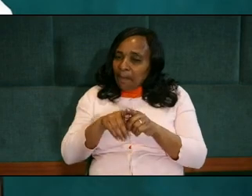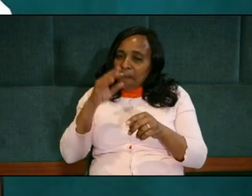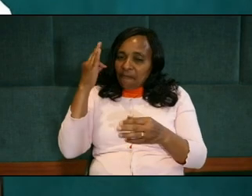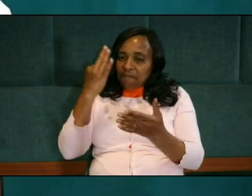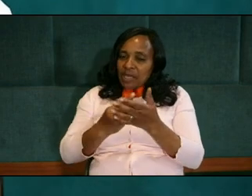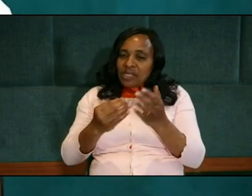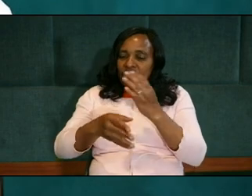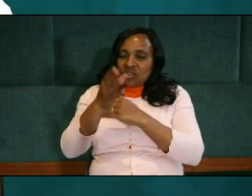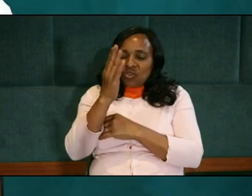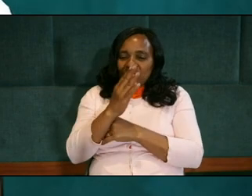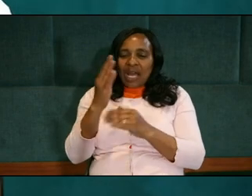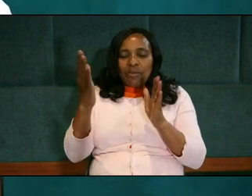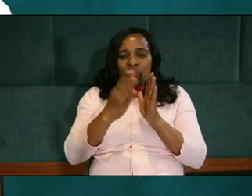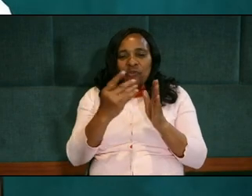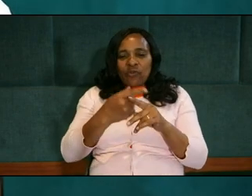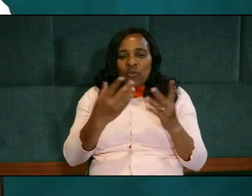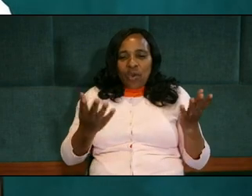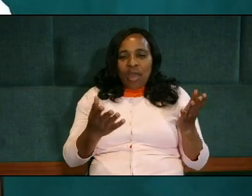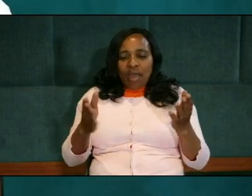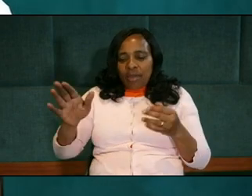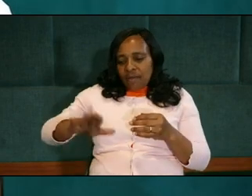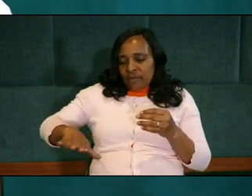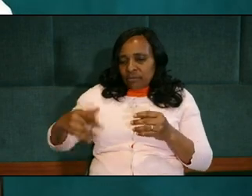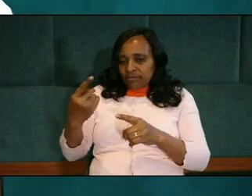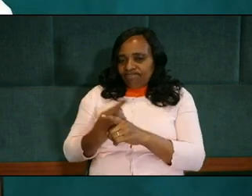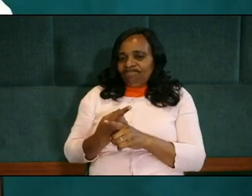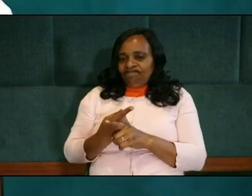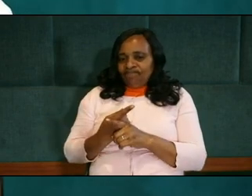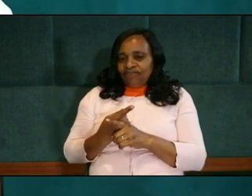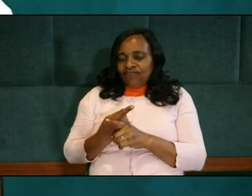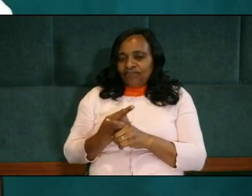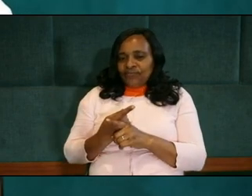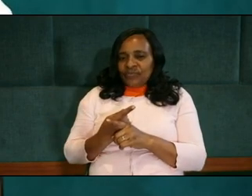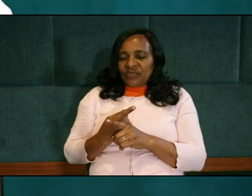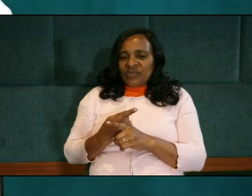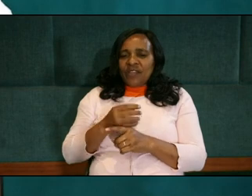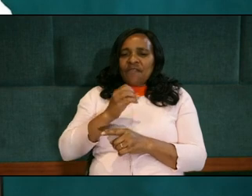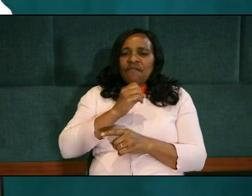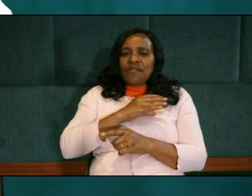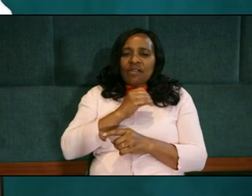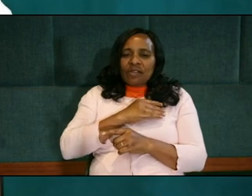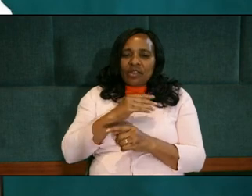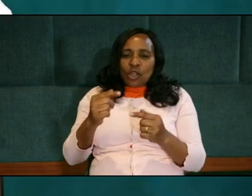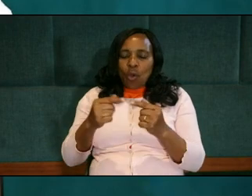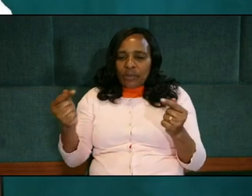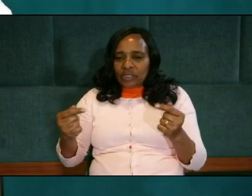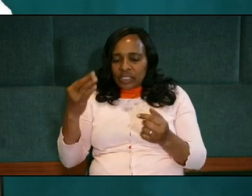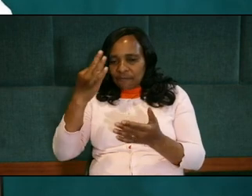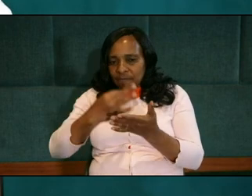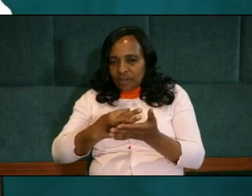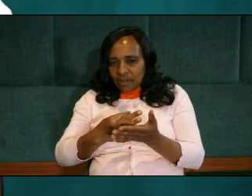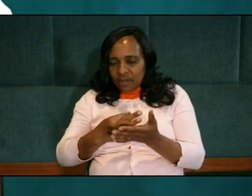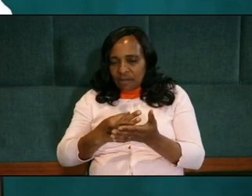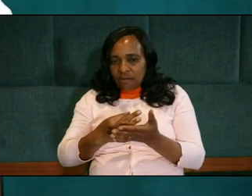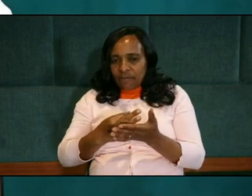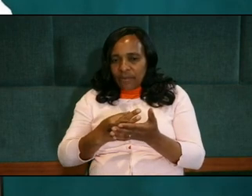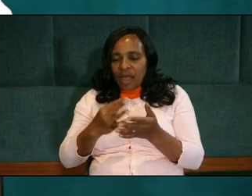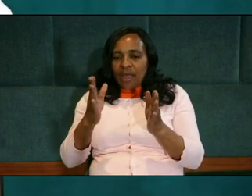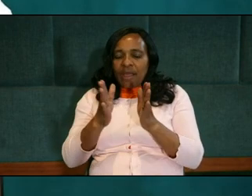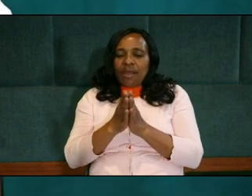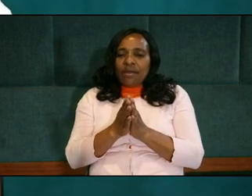I would like to approach it from a different perspective. Fear is the opposite of faith.